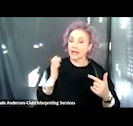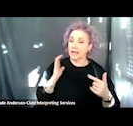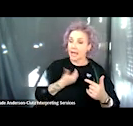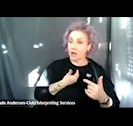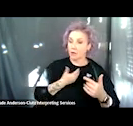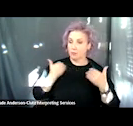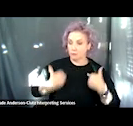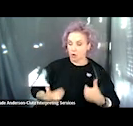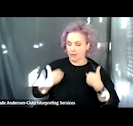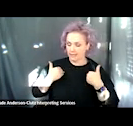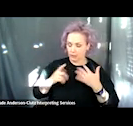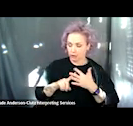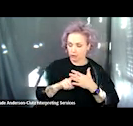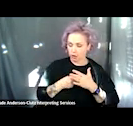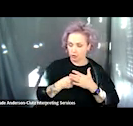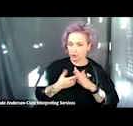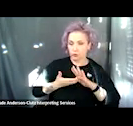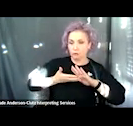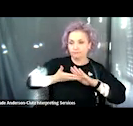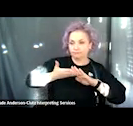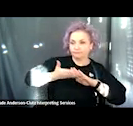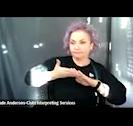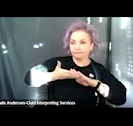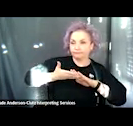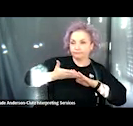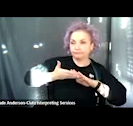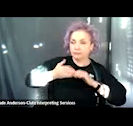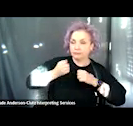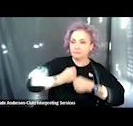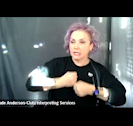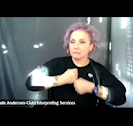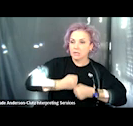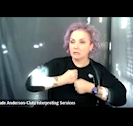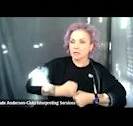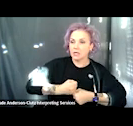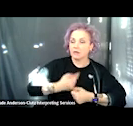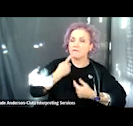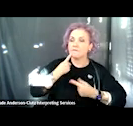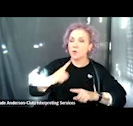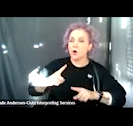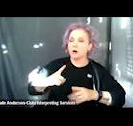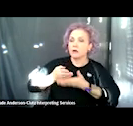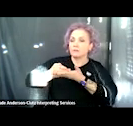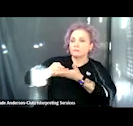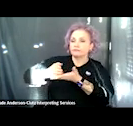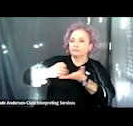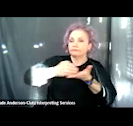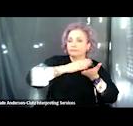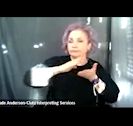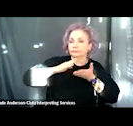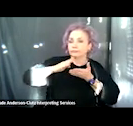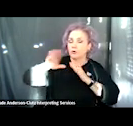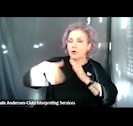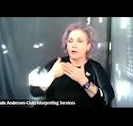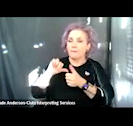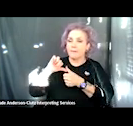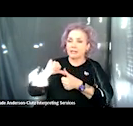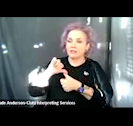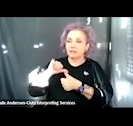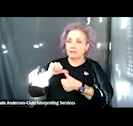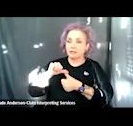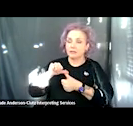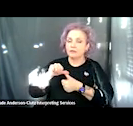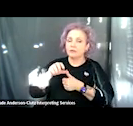can inject either LPS or this other one, poly-IC, into animals, and that leads to